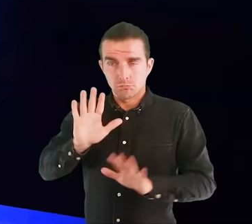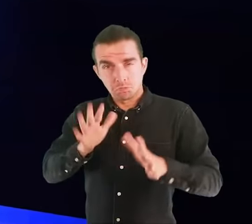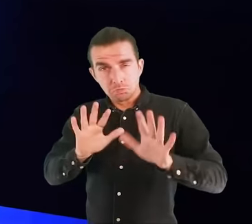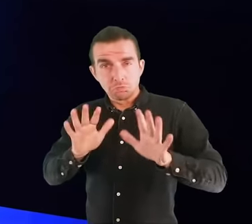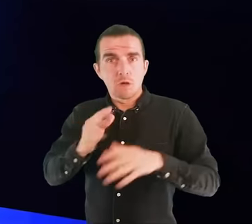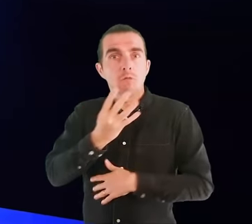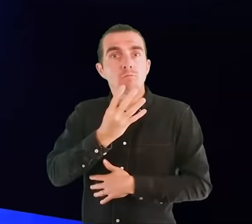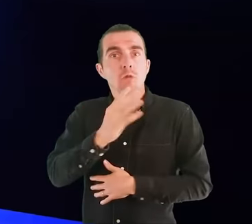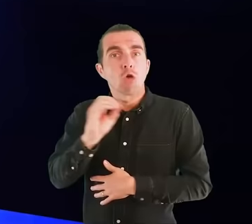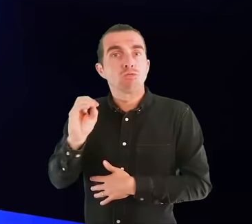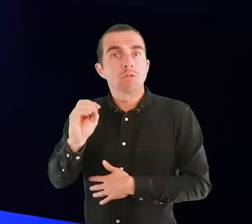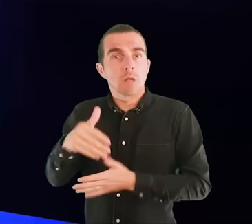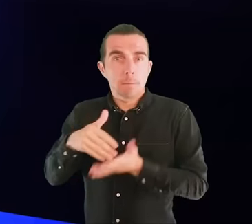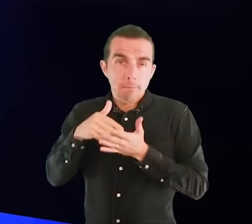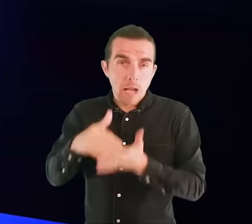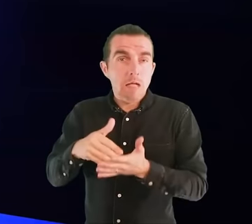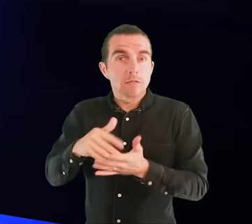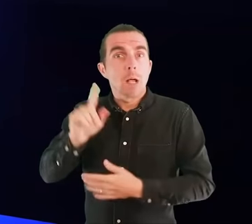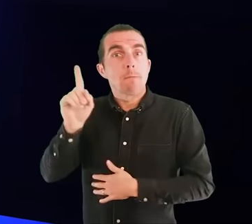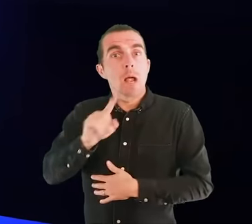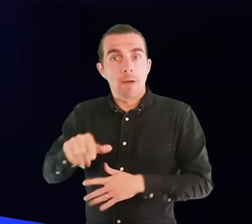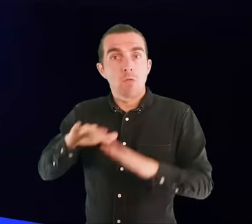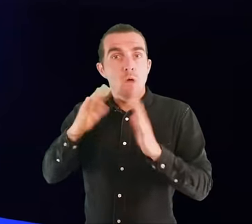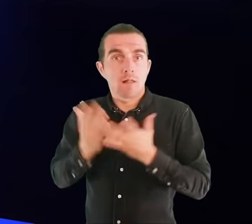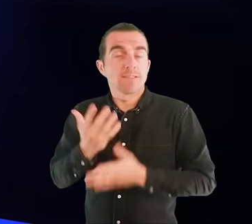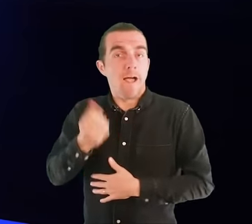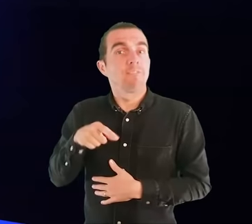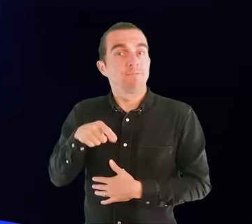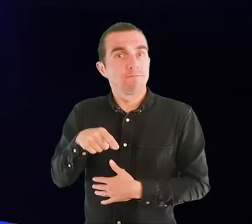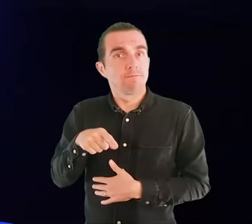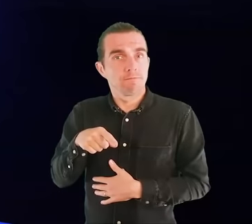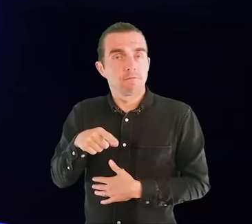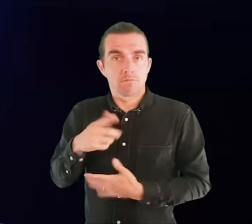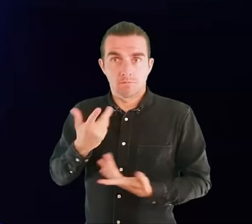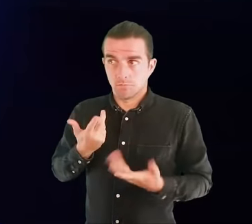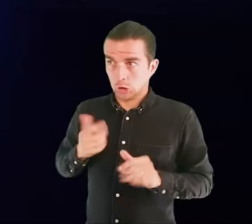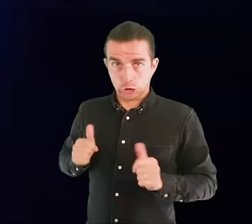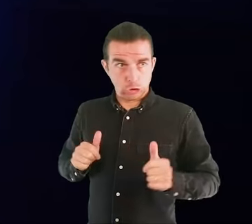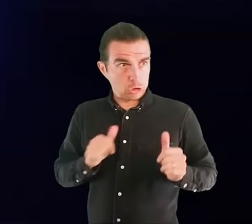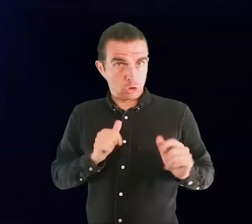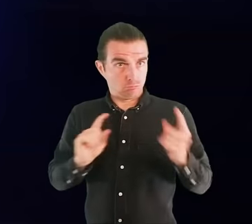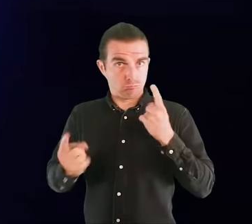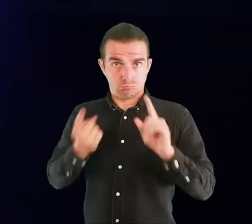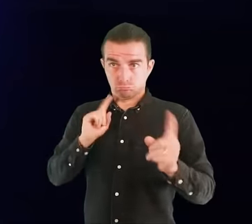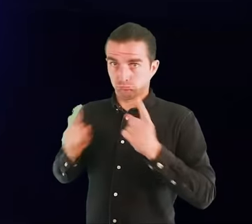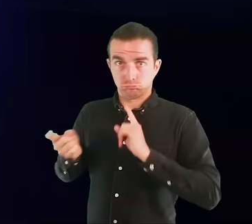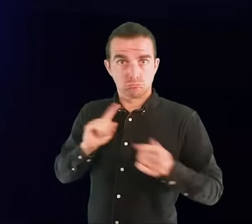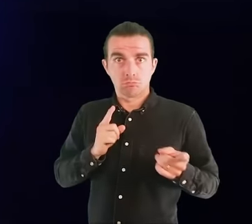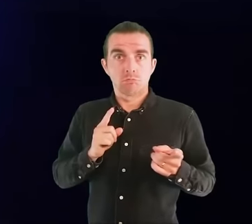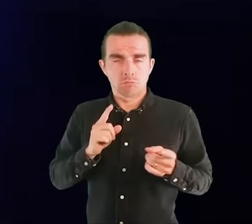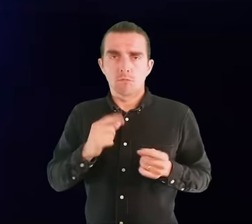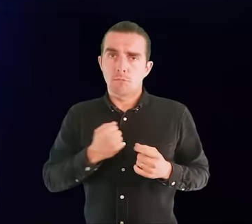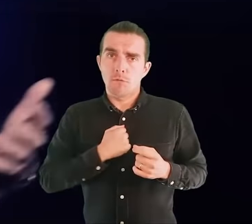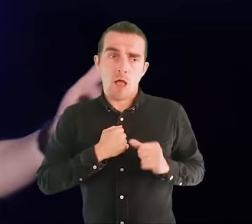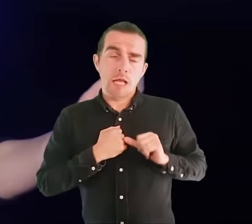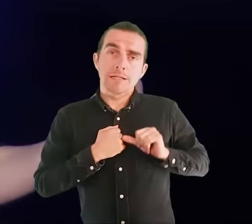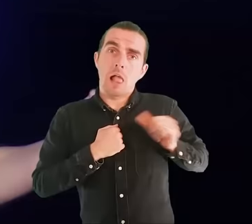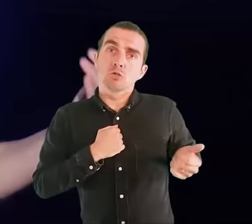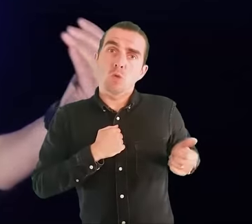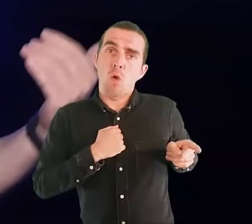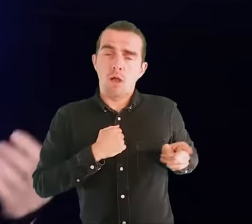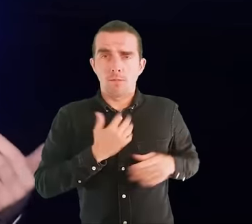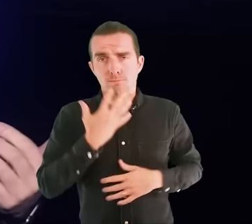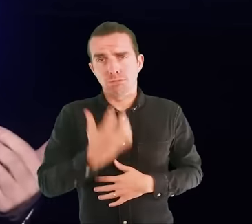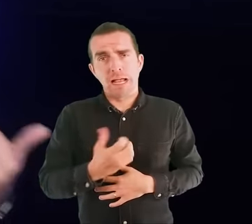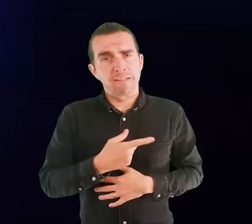her because of his genetic disease. So, that was yesterday. Today, we can start